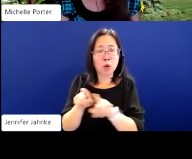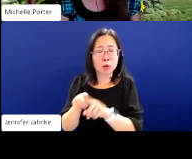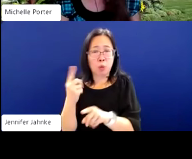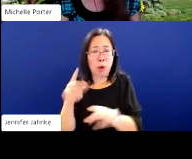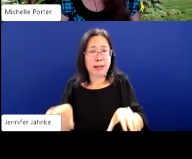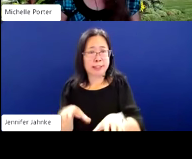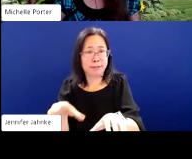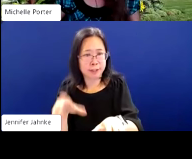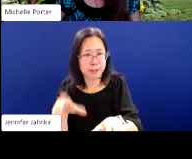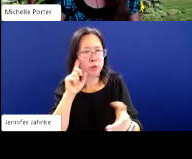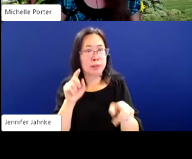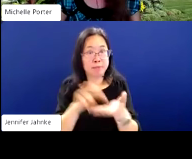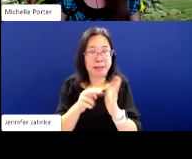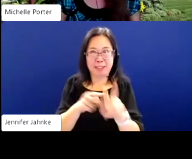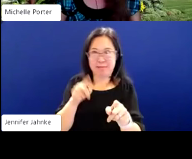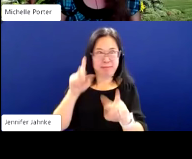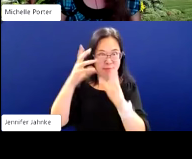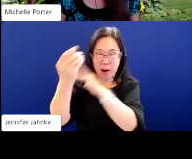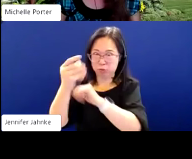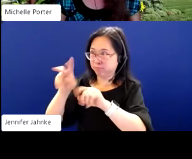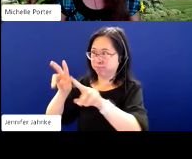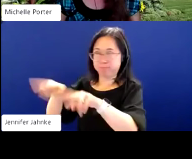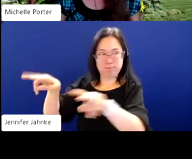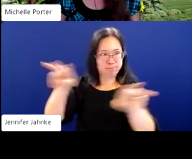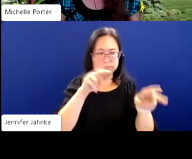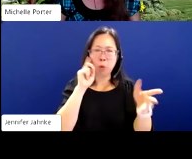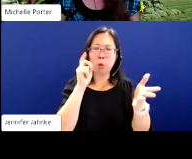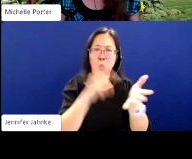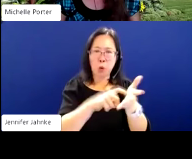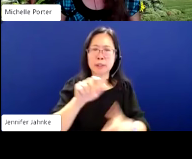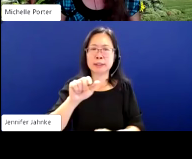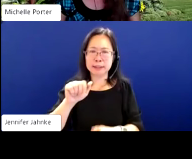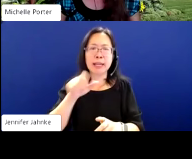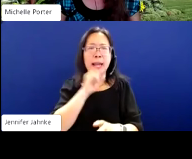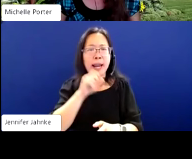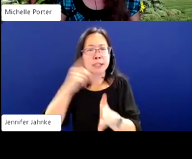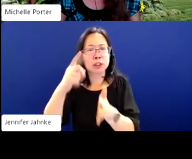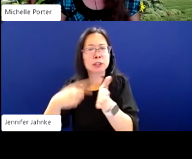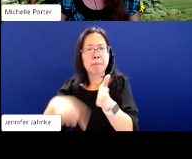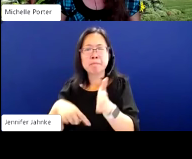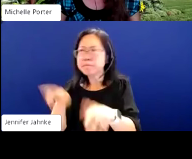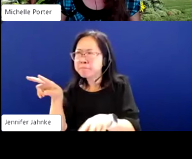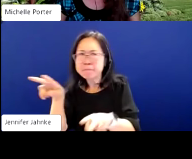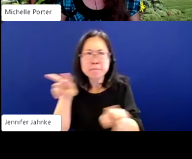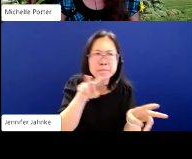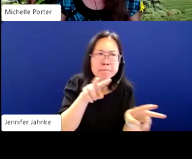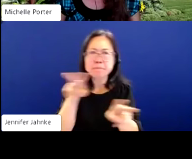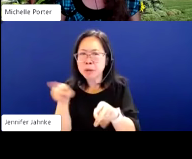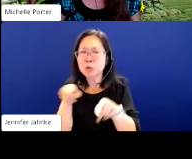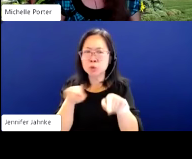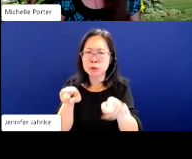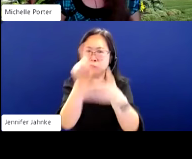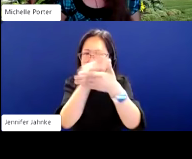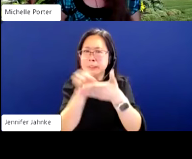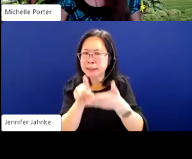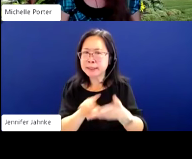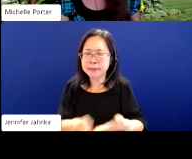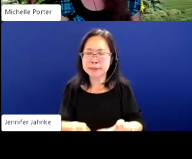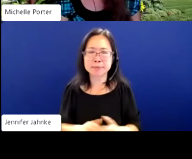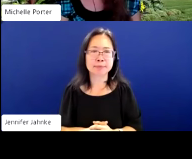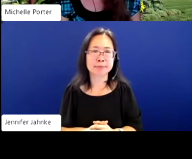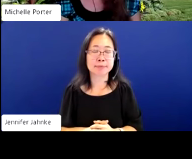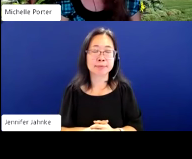noticing ageism. So we asked them to notice ageism around them in between the sessions. And then in the